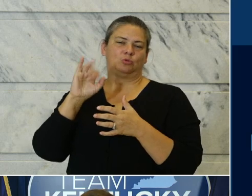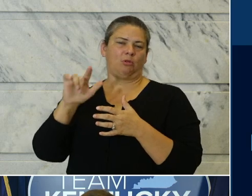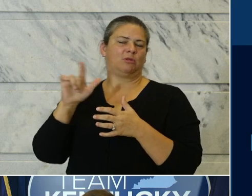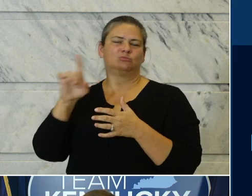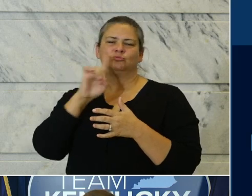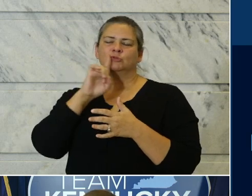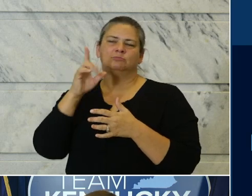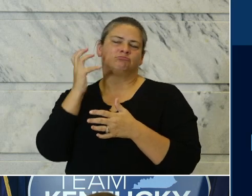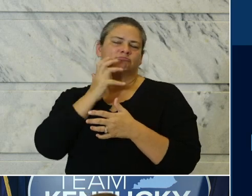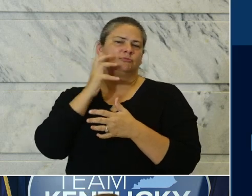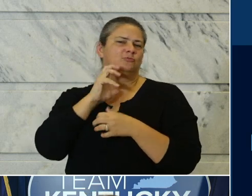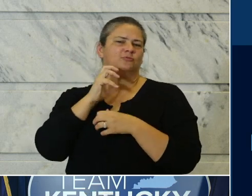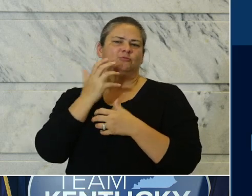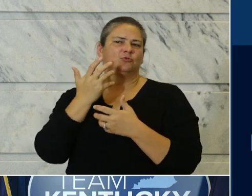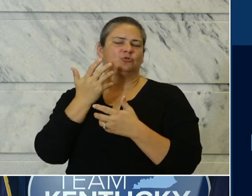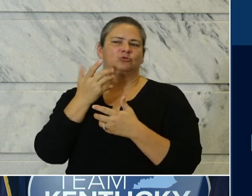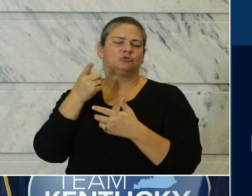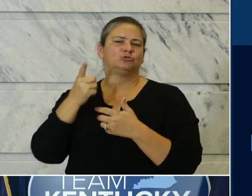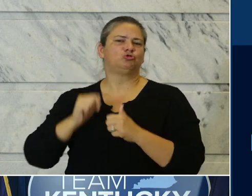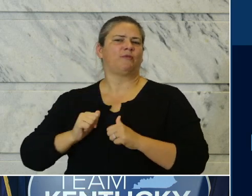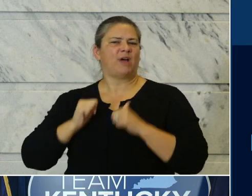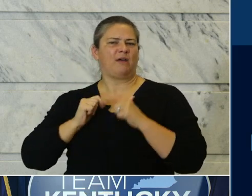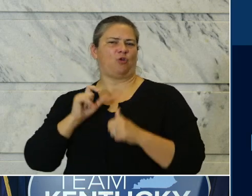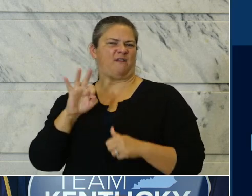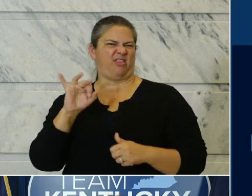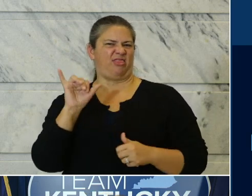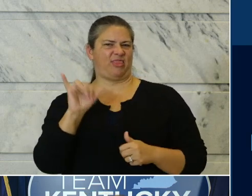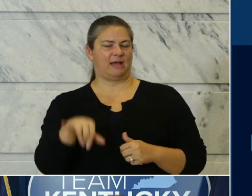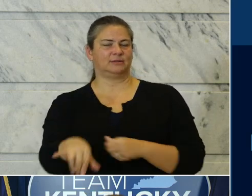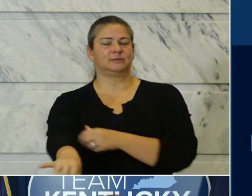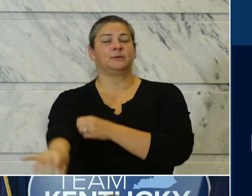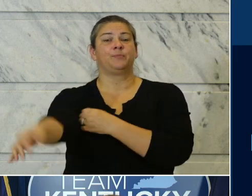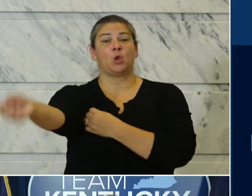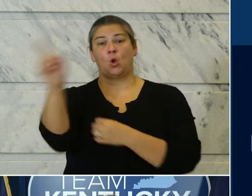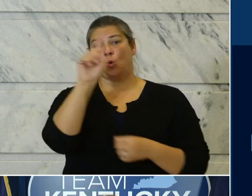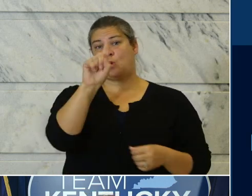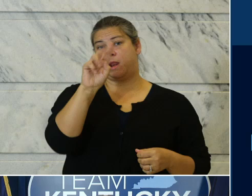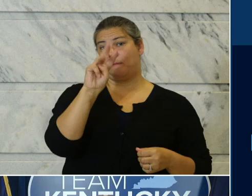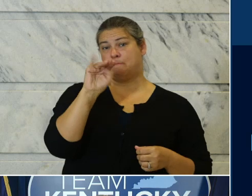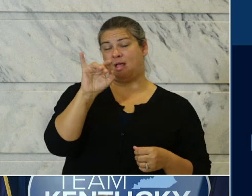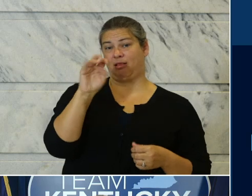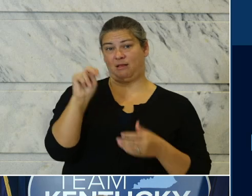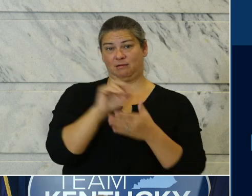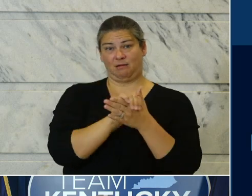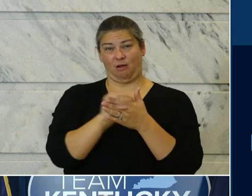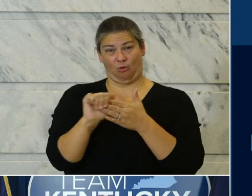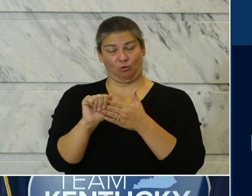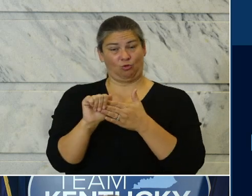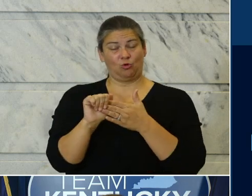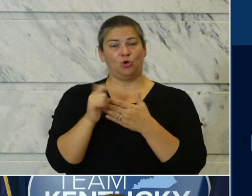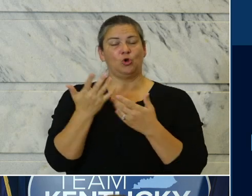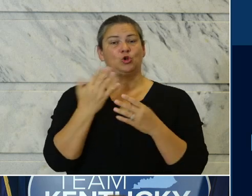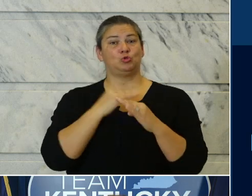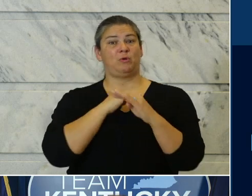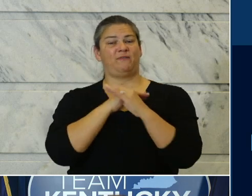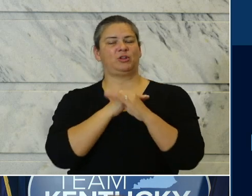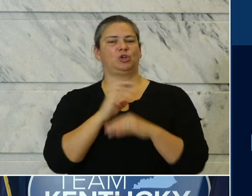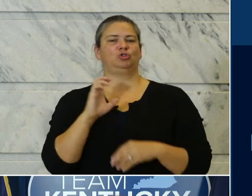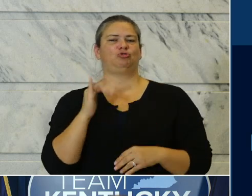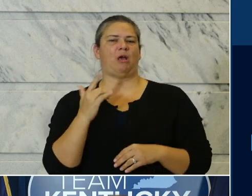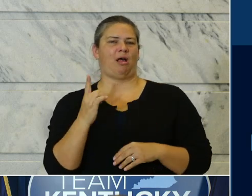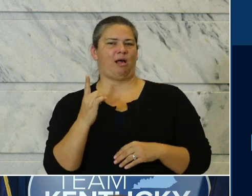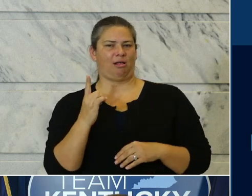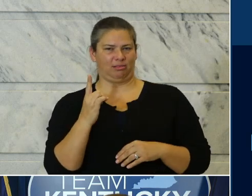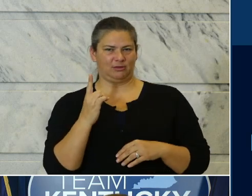up our survivors. So this is a $1 million grant awarded to prevent child trafficking. It was